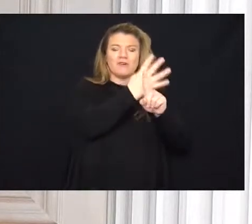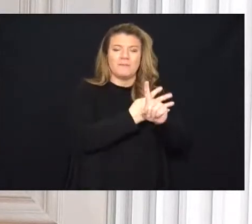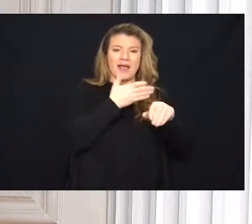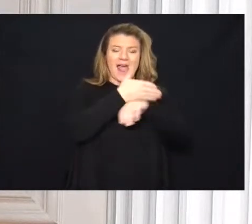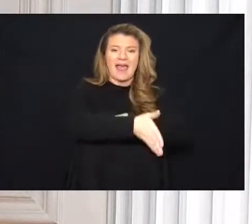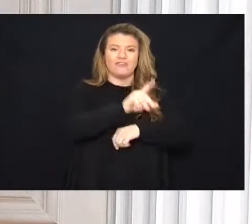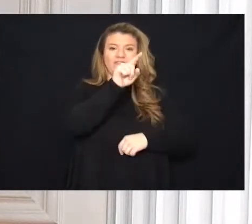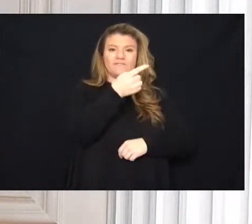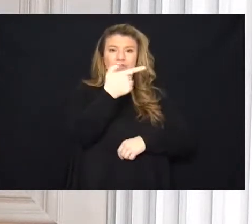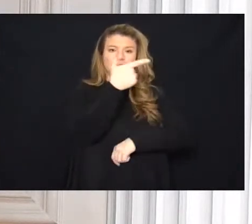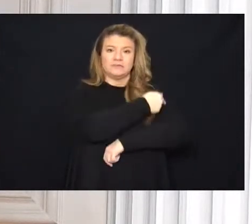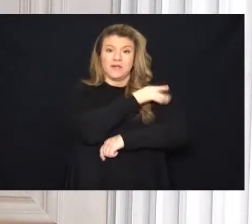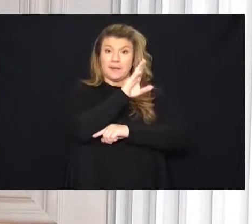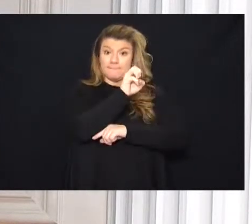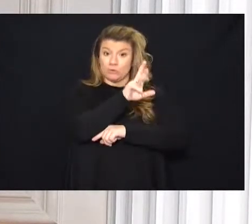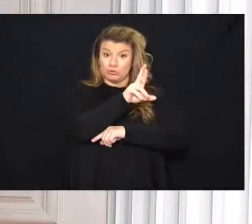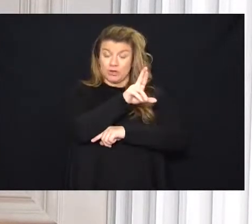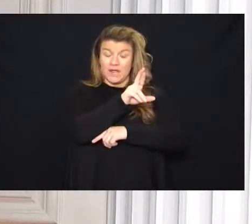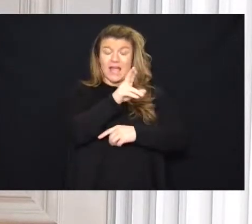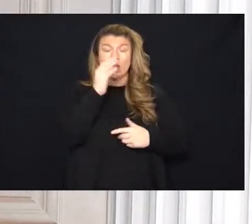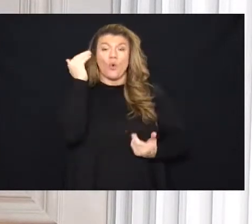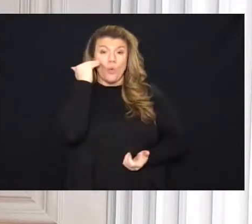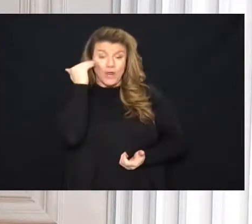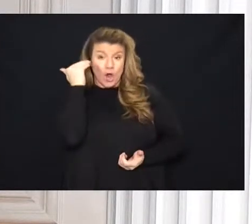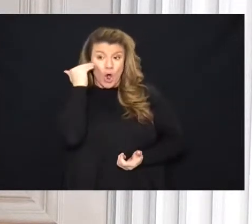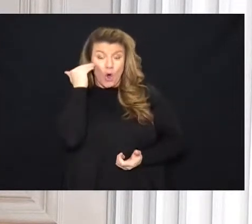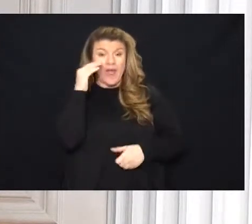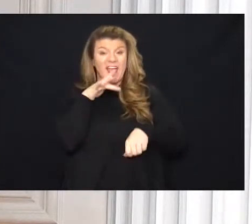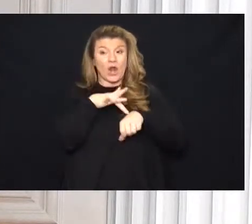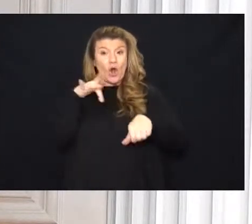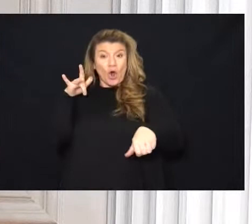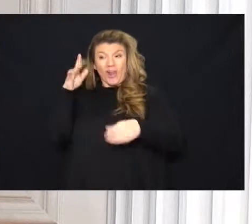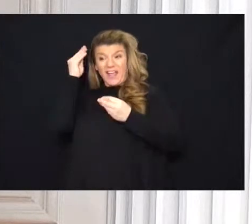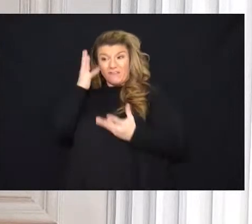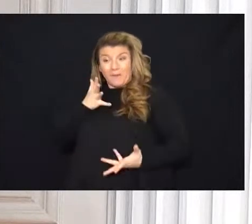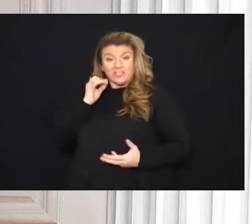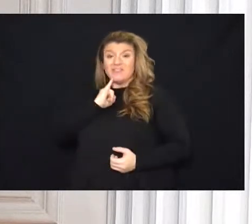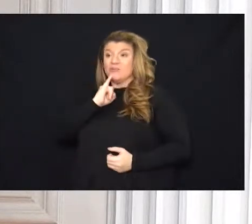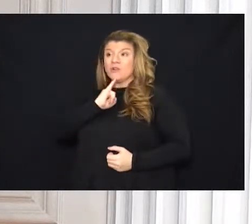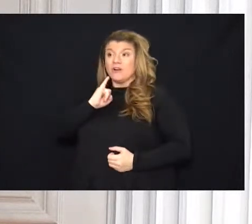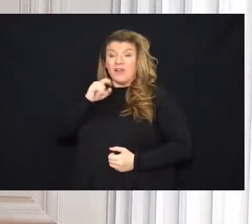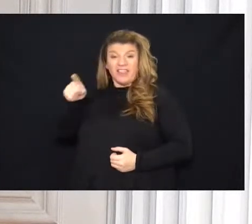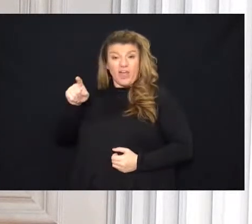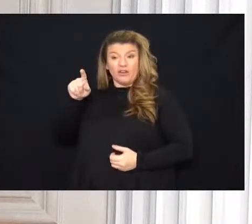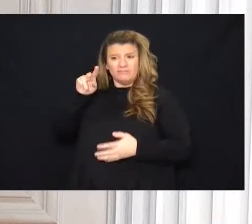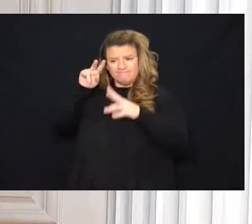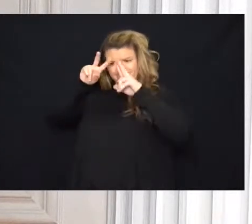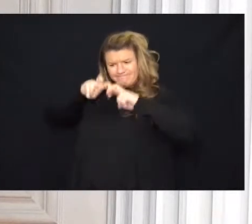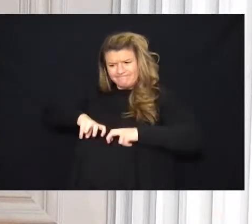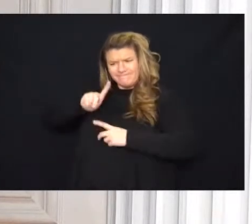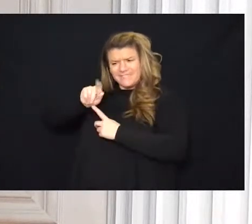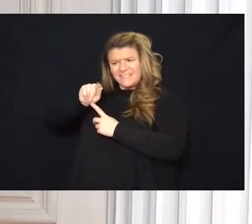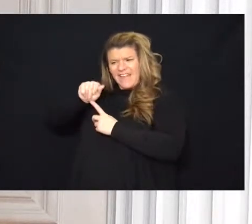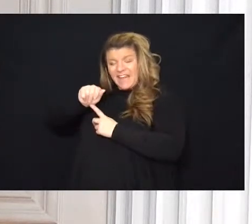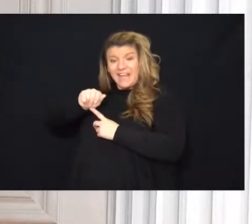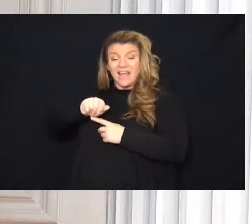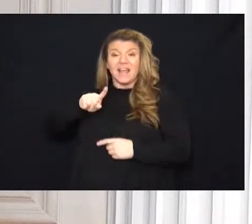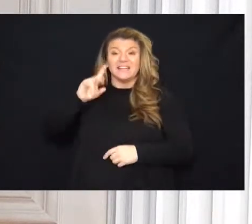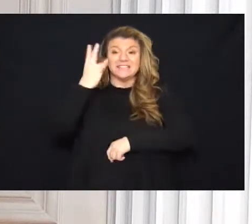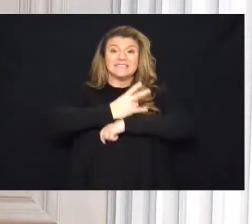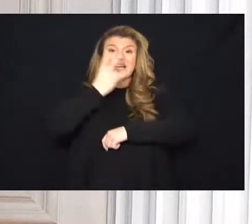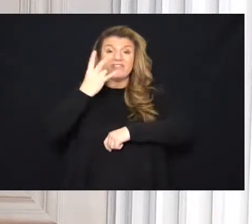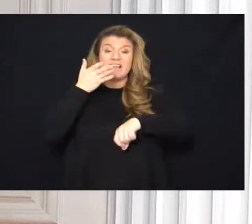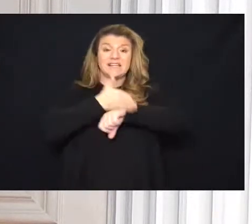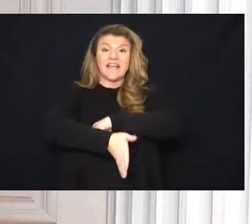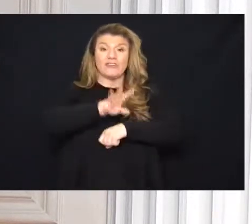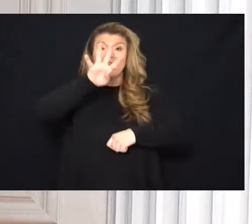their first booster. And we know that in early data from Israel, in 7 days of getting a fourth Pfizer